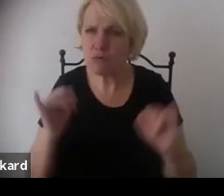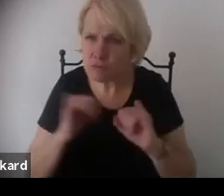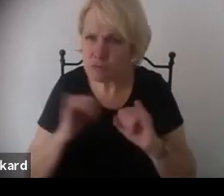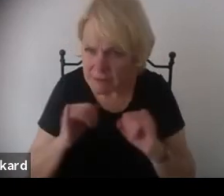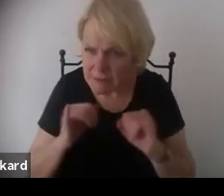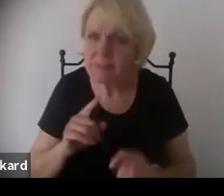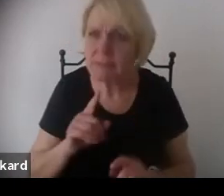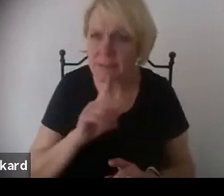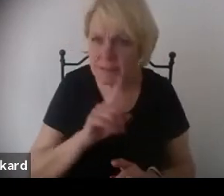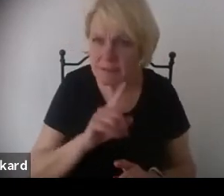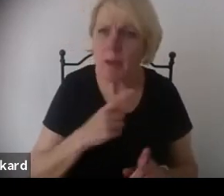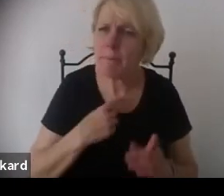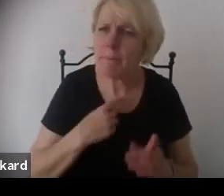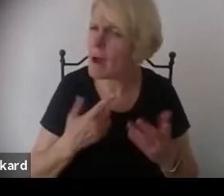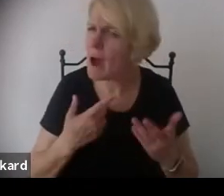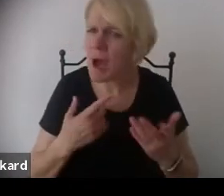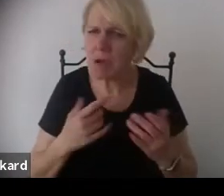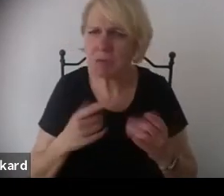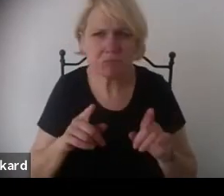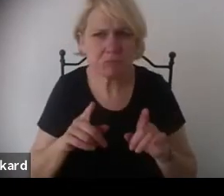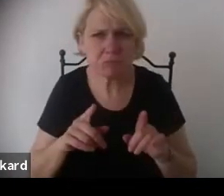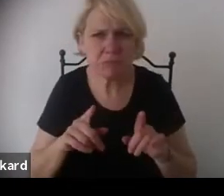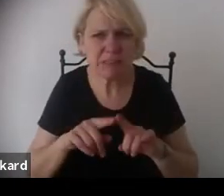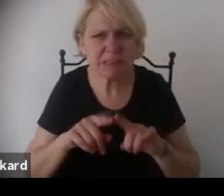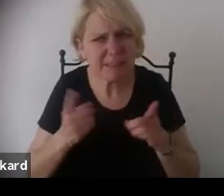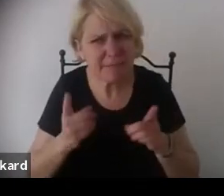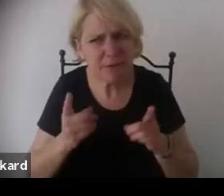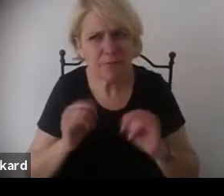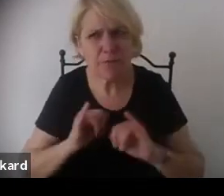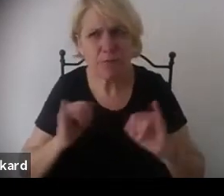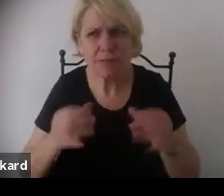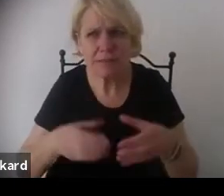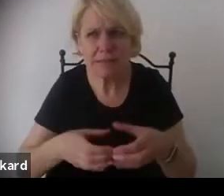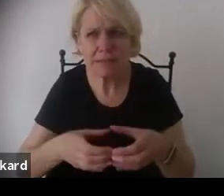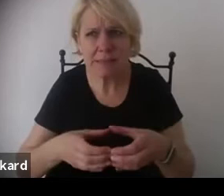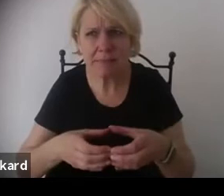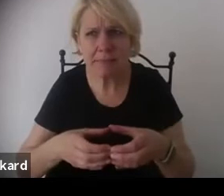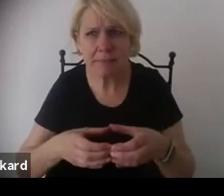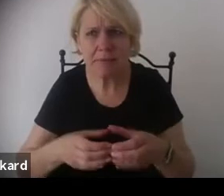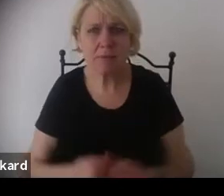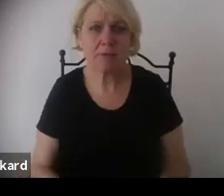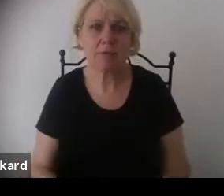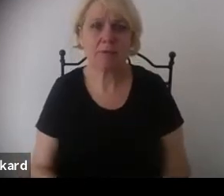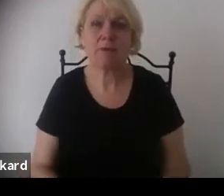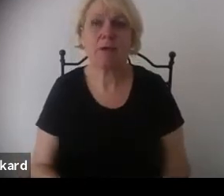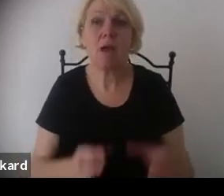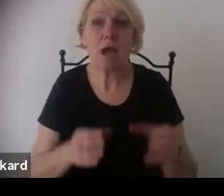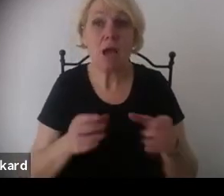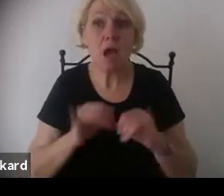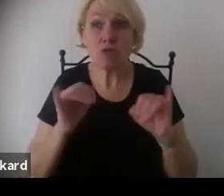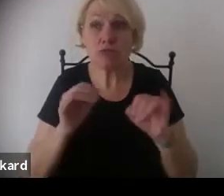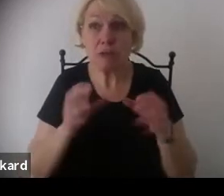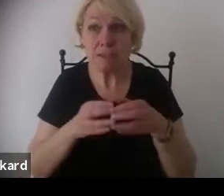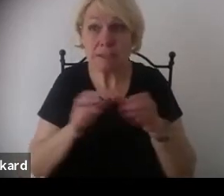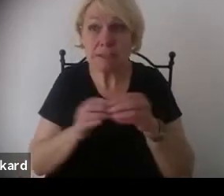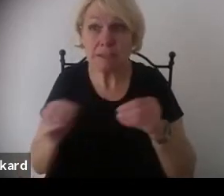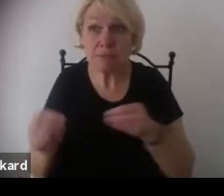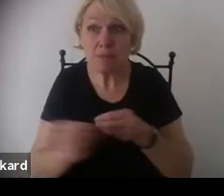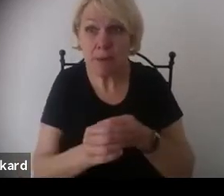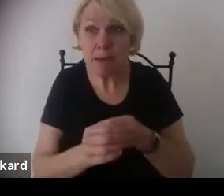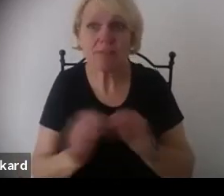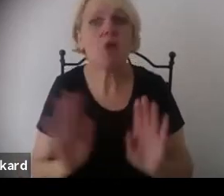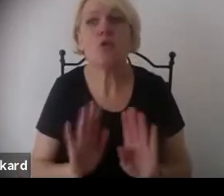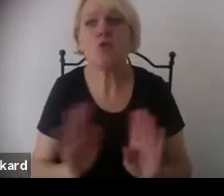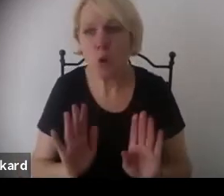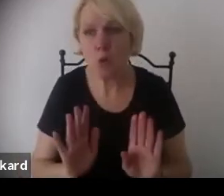to the crisis team? Well, it's not a replacement for the crisis team. It's really a